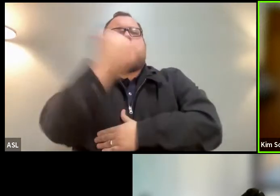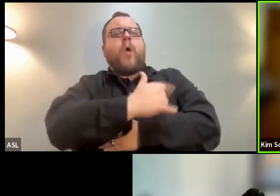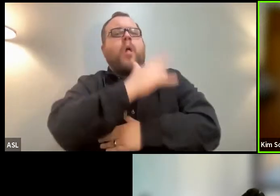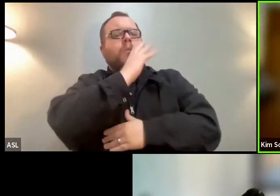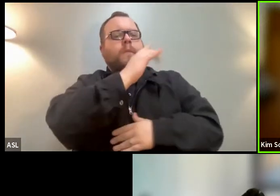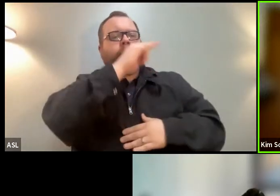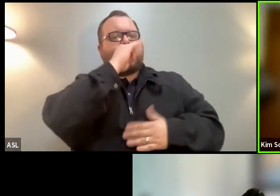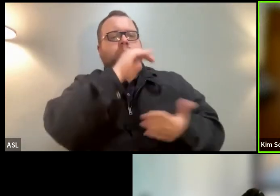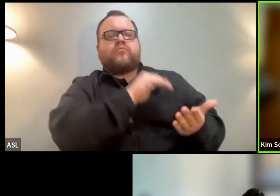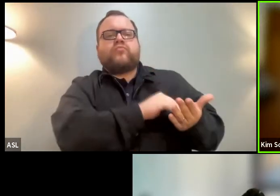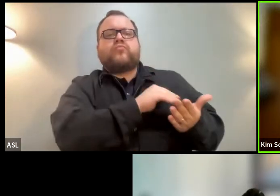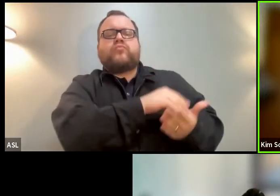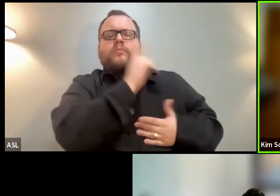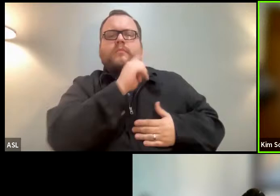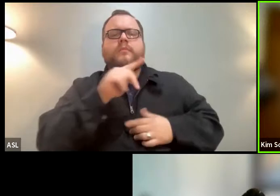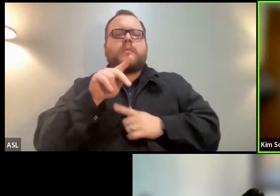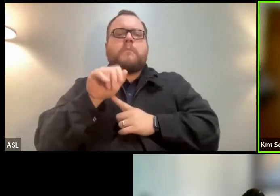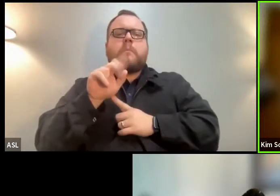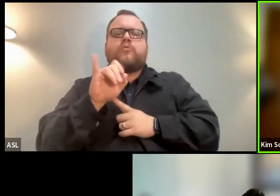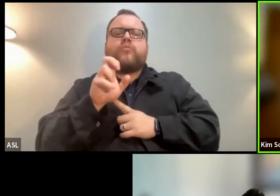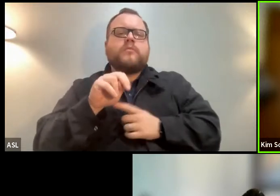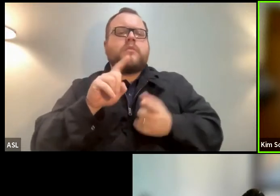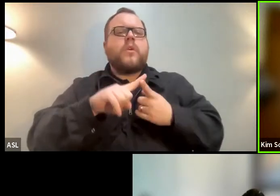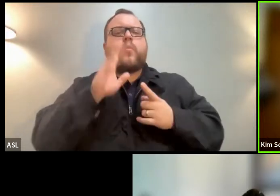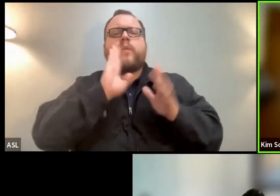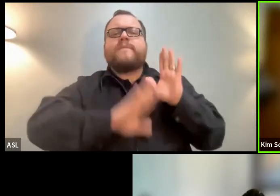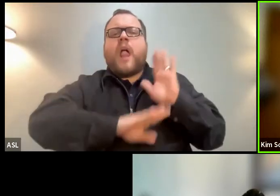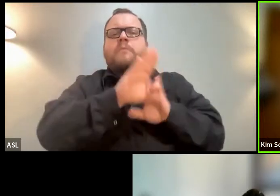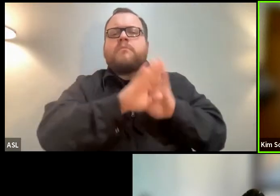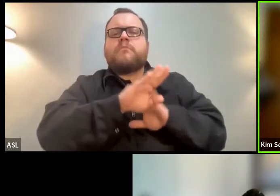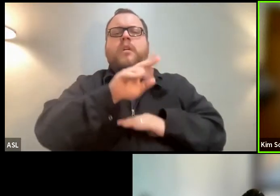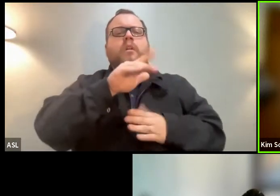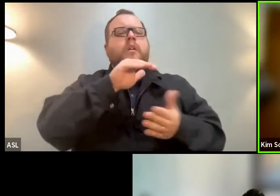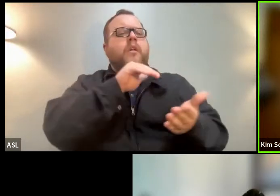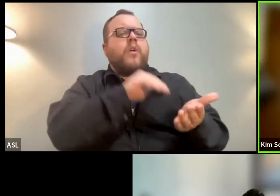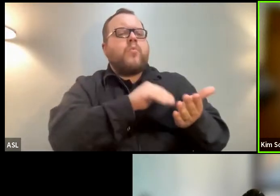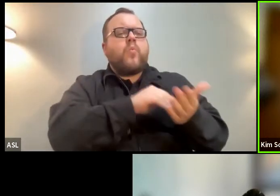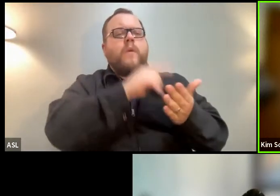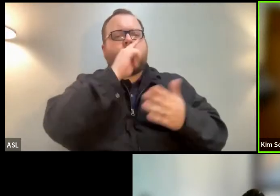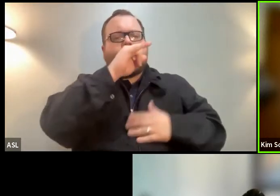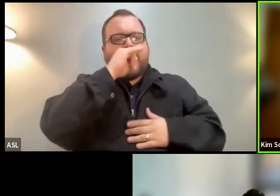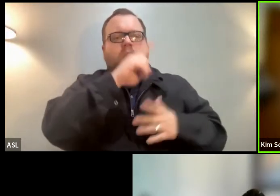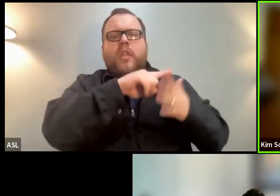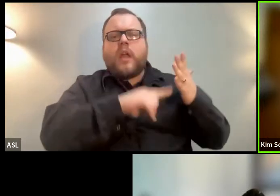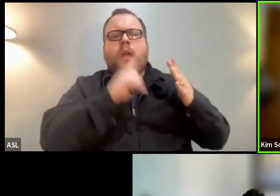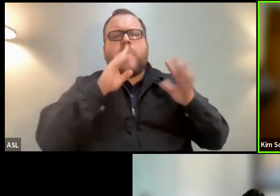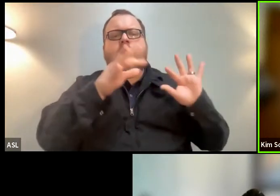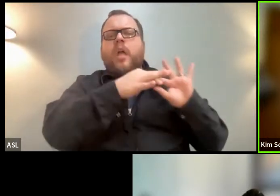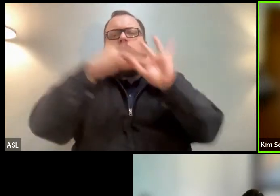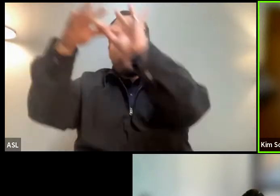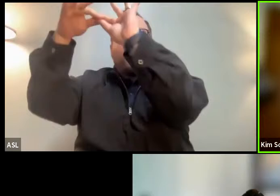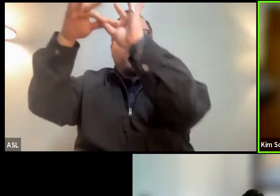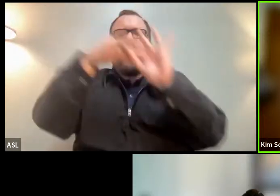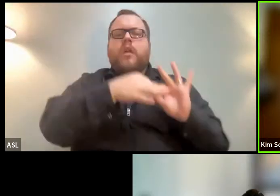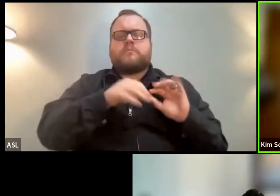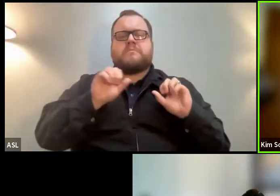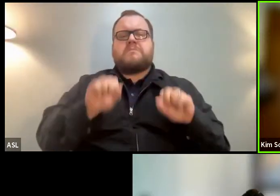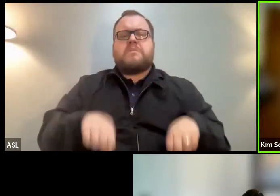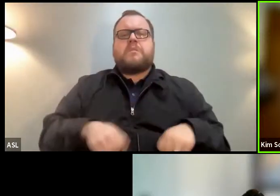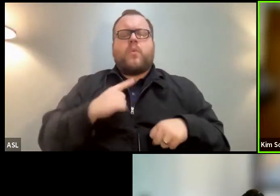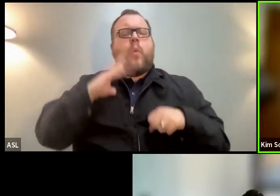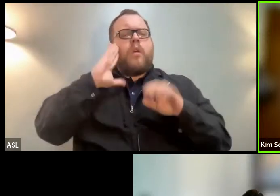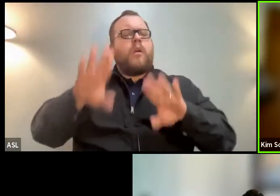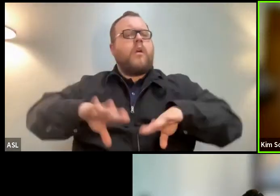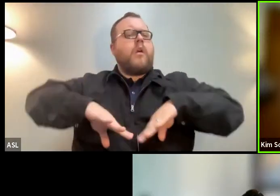your developmental pediatrician. Us in the pediatrics world try to be really open and connected, even to